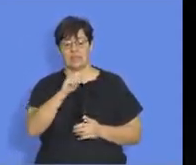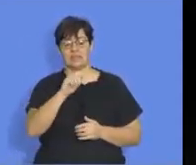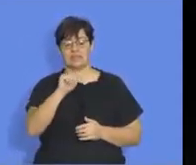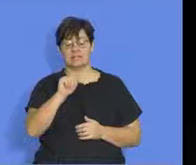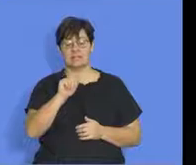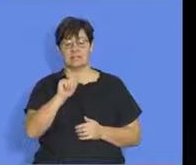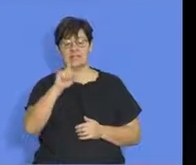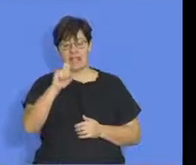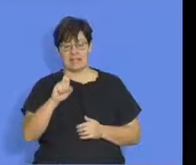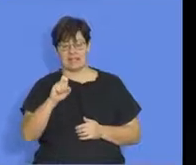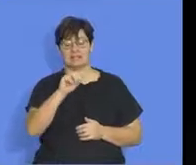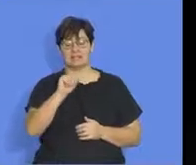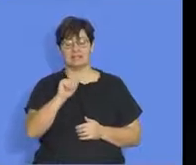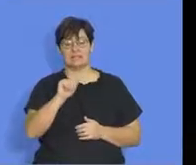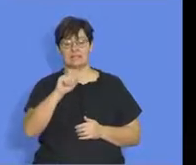Evasion.